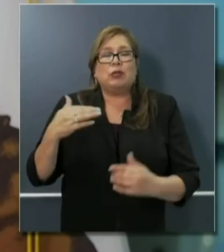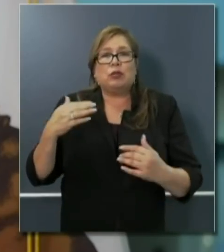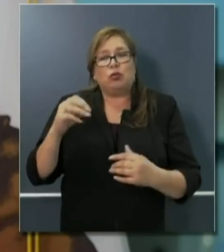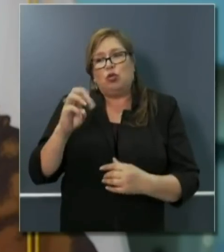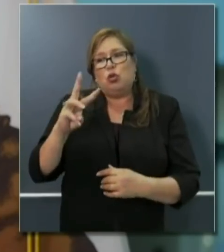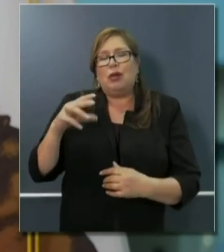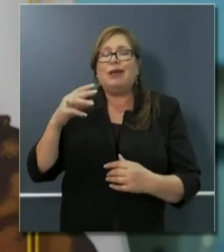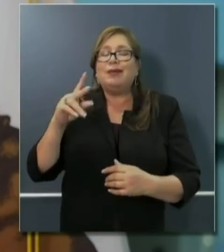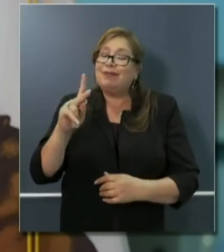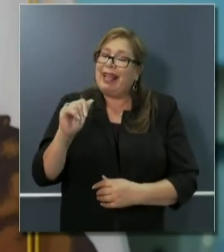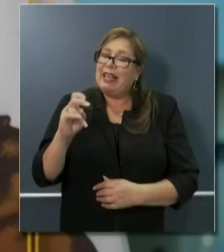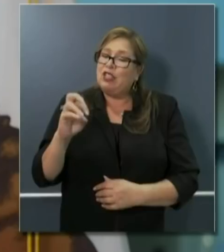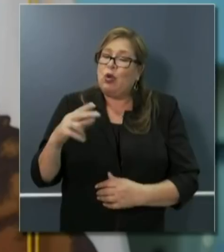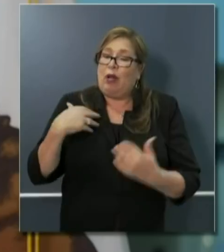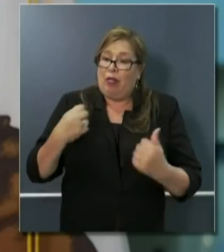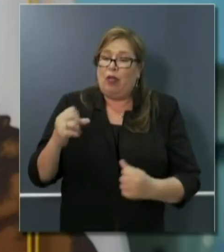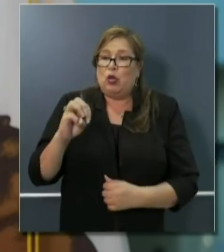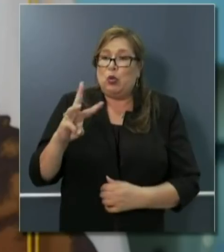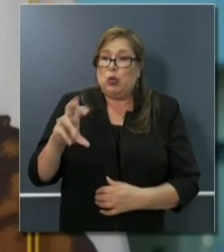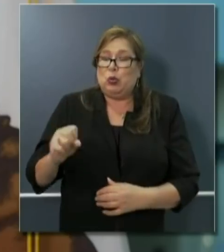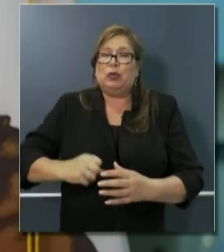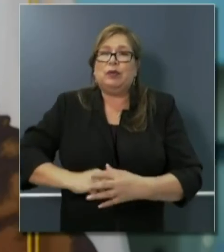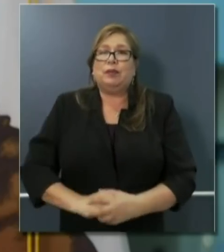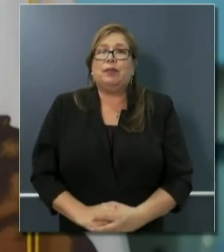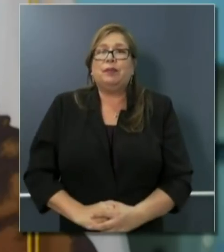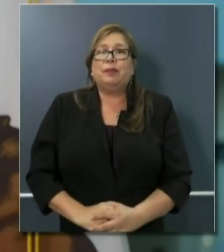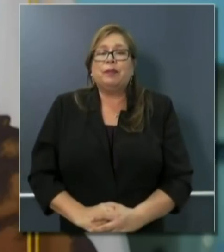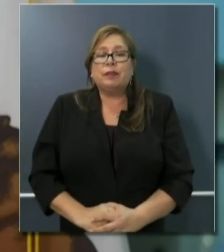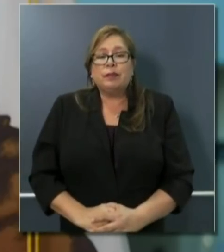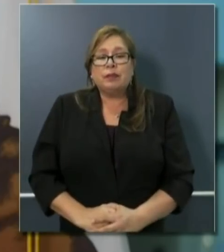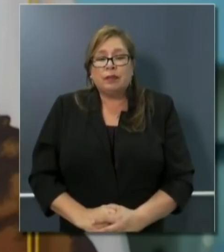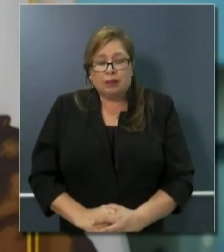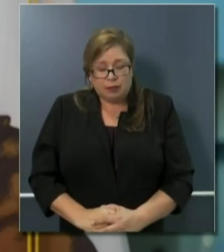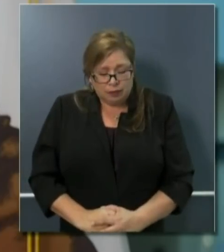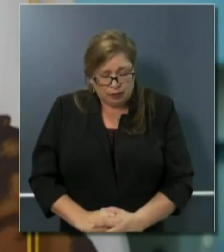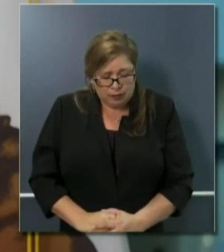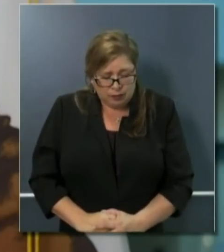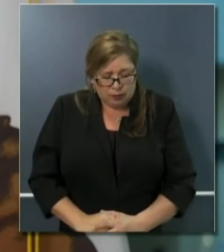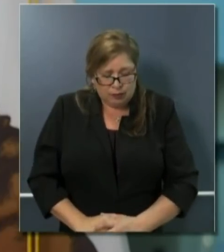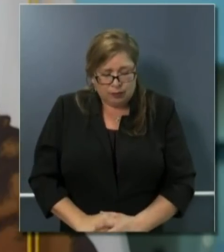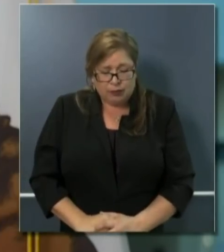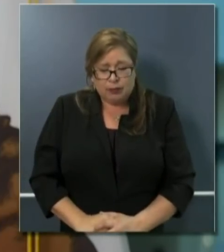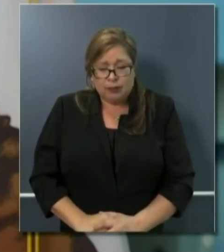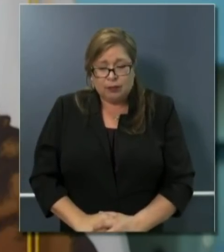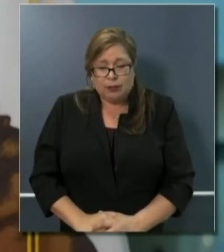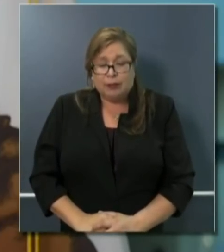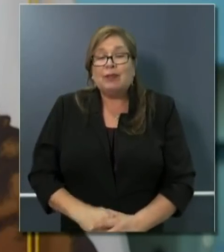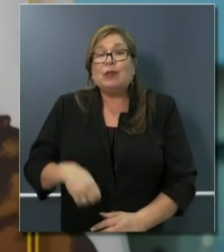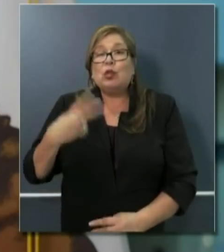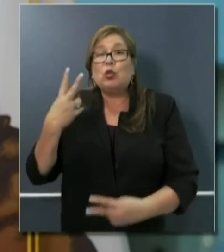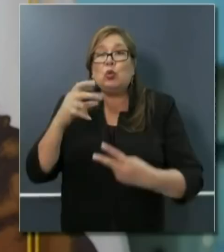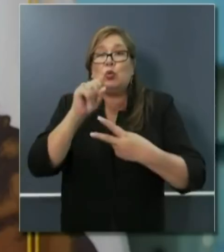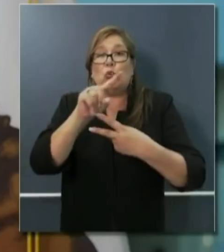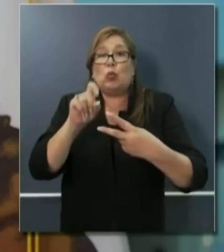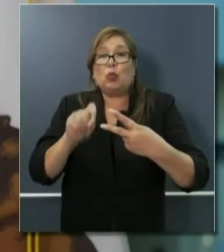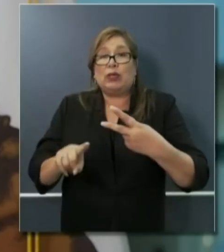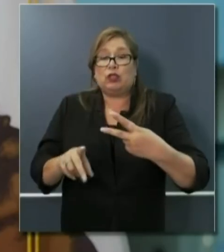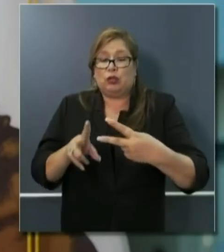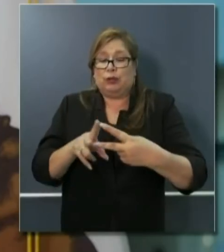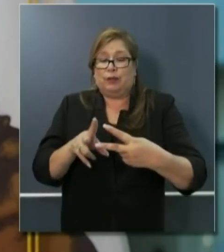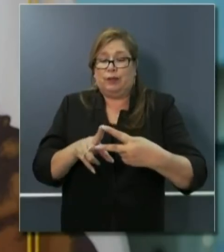Hi, Governor. Thanks for taking my question. I actually have two for you. First, could you just clarify what's the